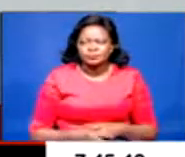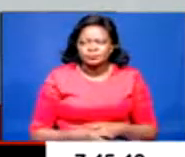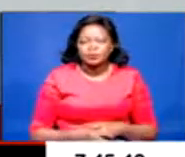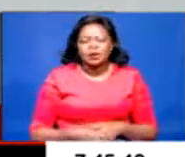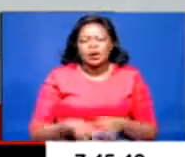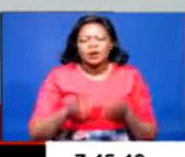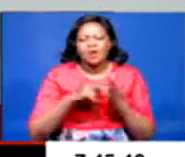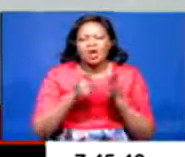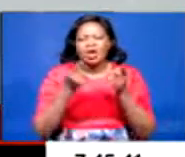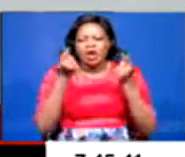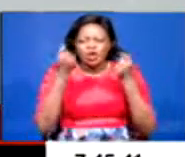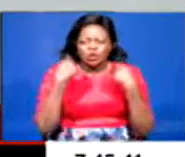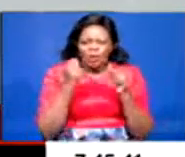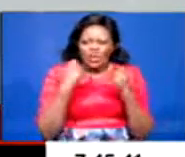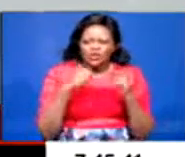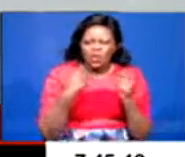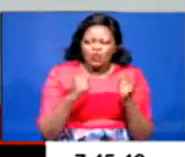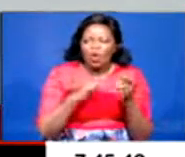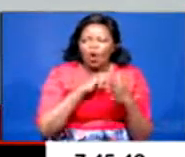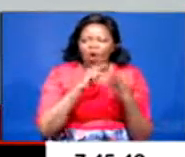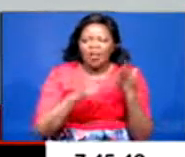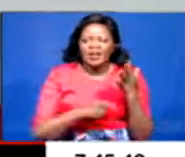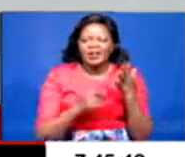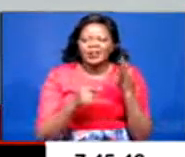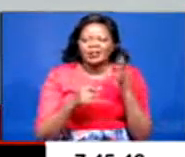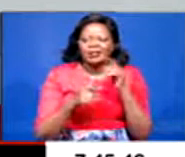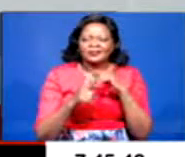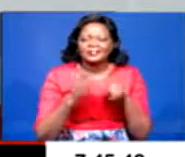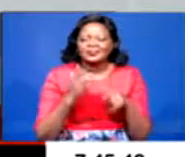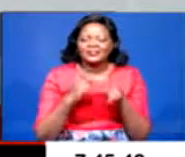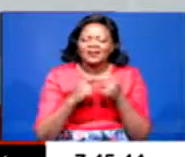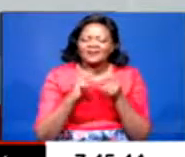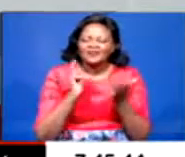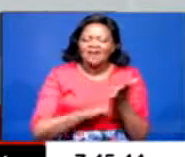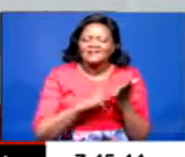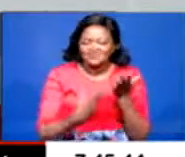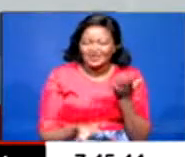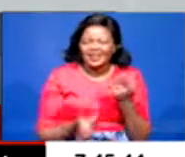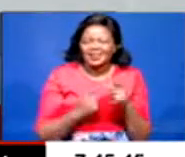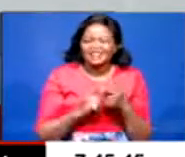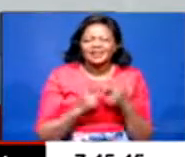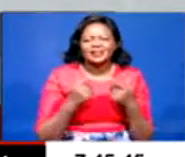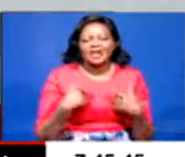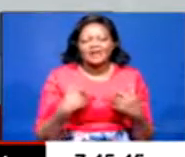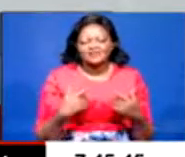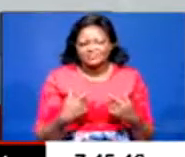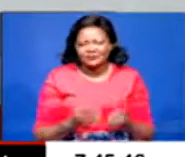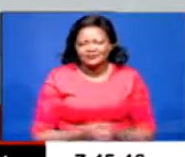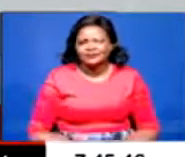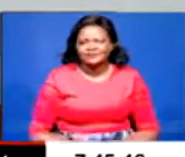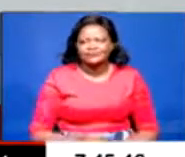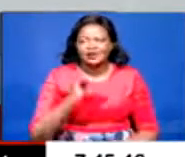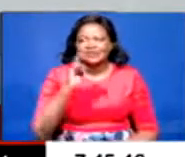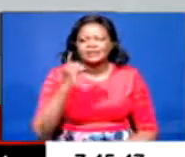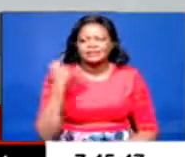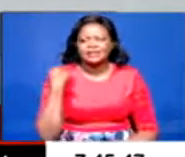try all 10. If all 10 fail, then they enter alphanumerically, enter your ID number to pull up your details. If